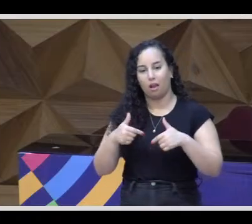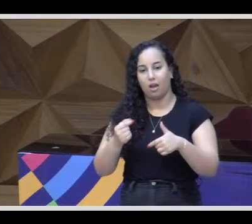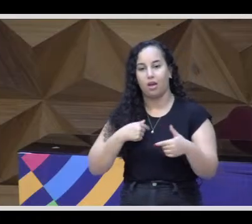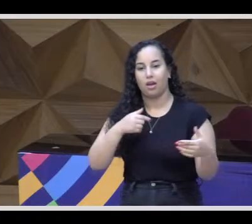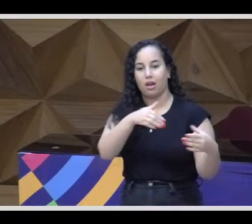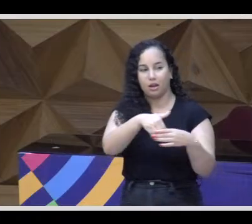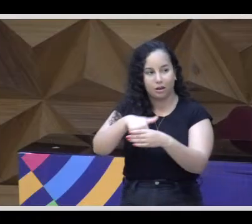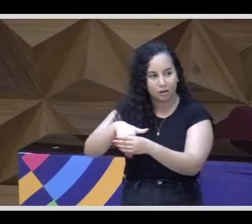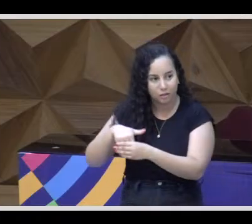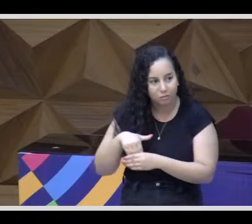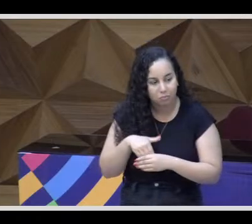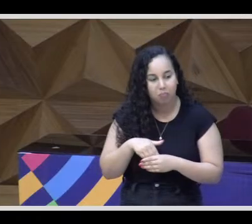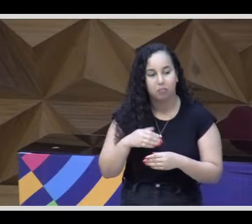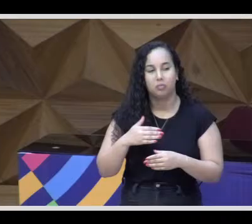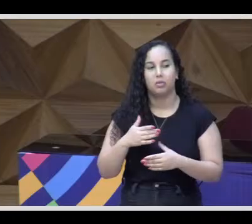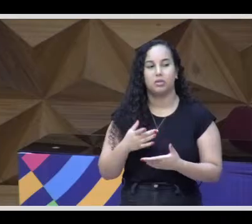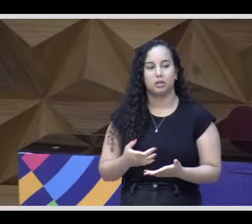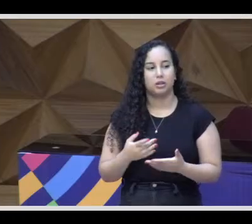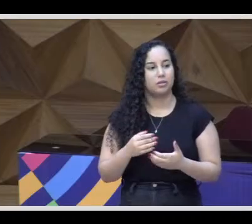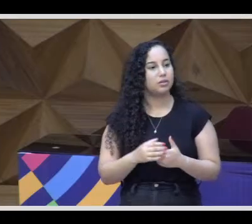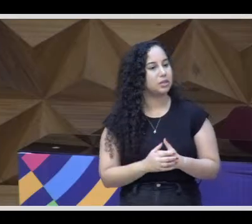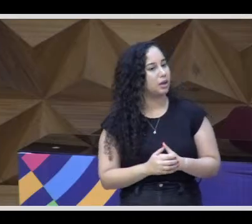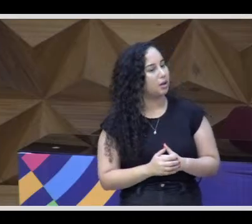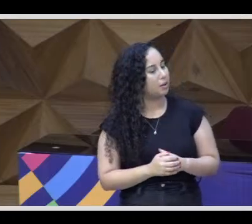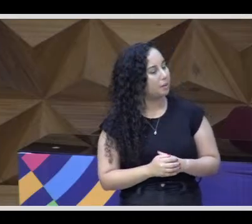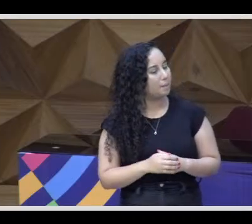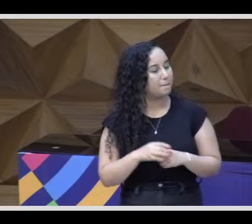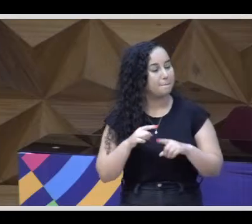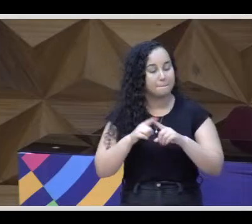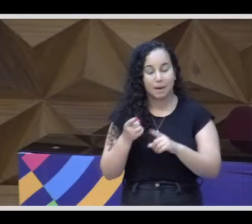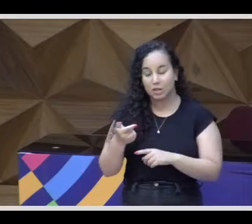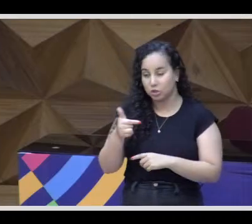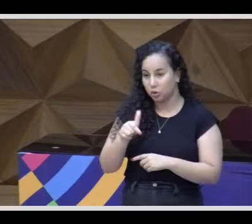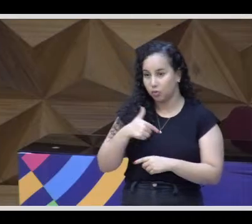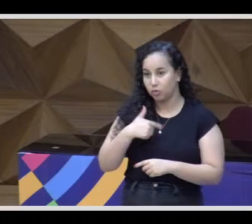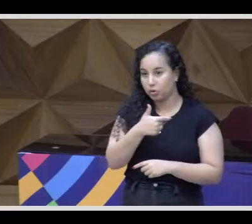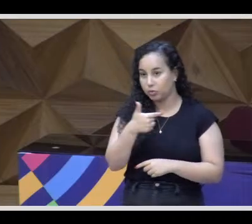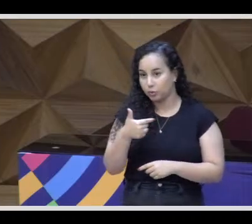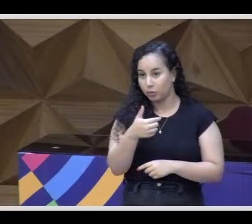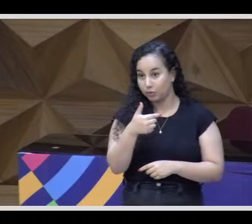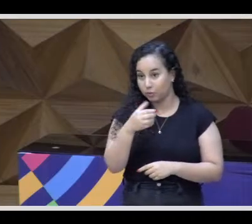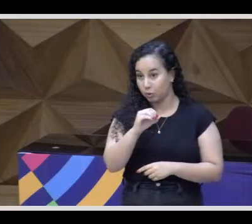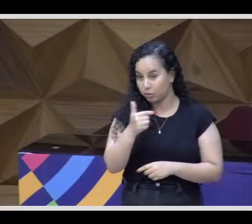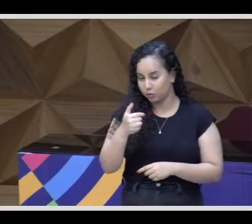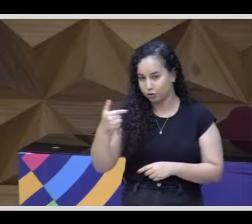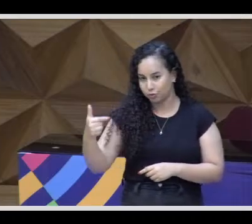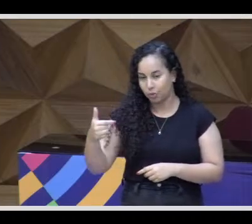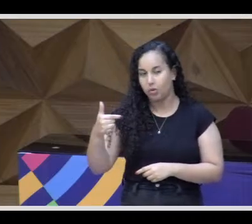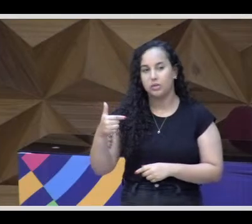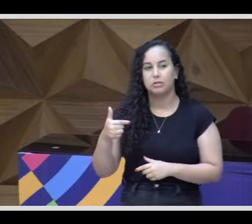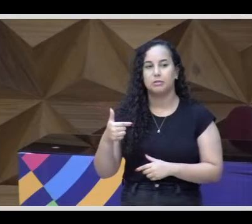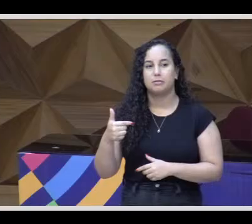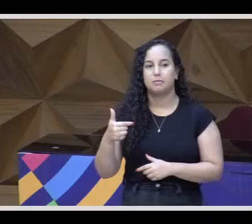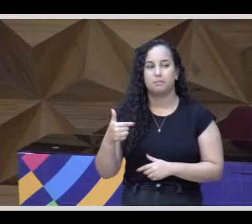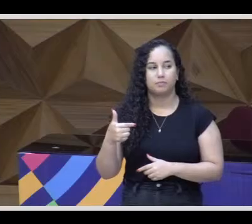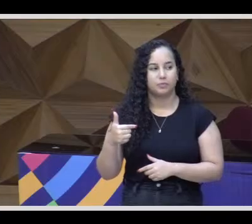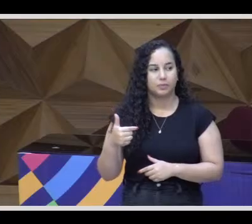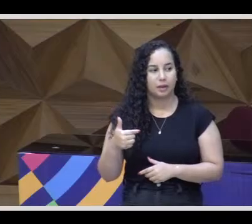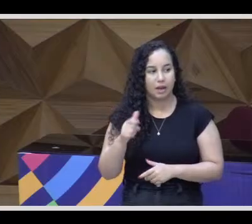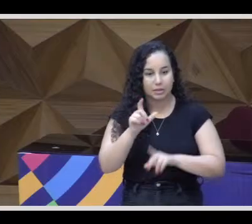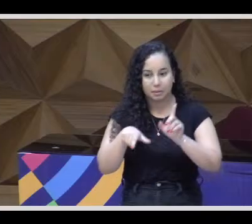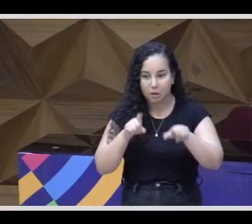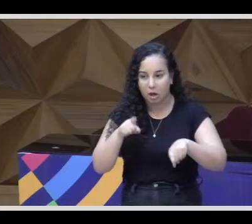elections, doing well in the national election of 2018. But again, in 2022, no one went, I mean, people were